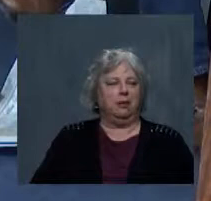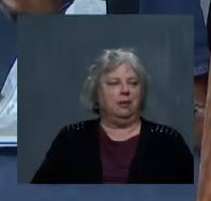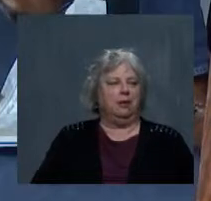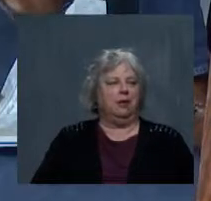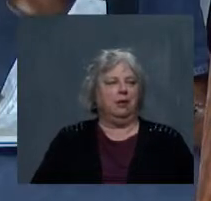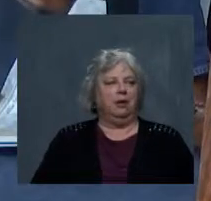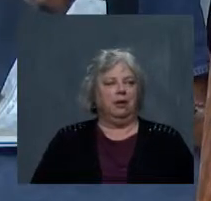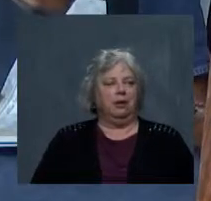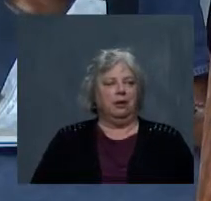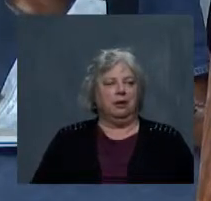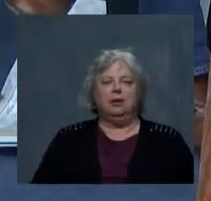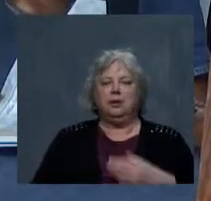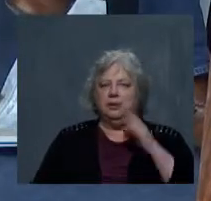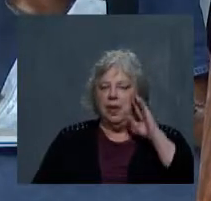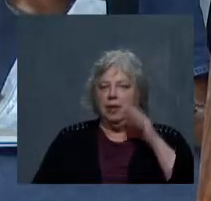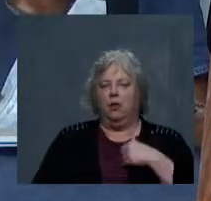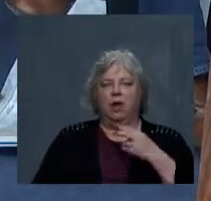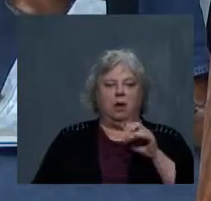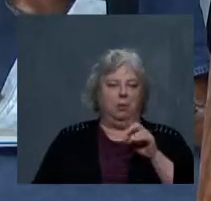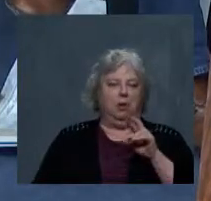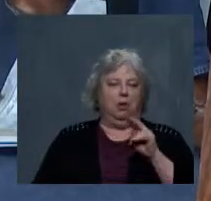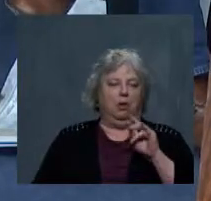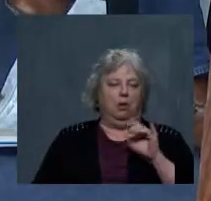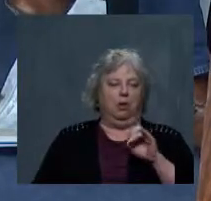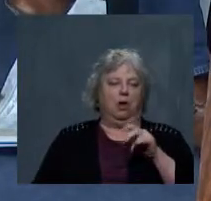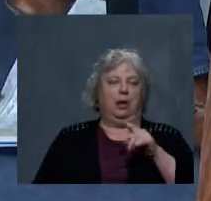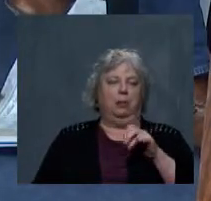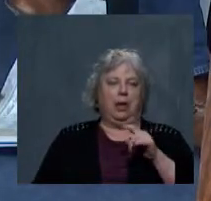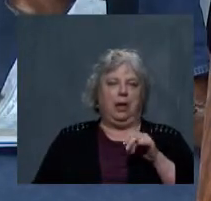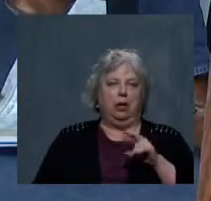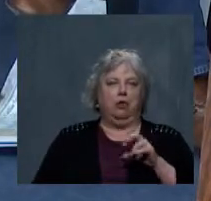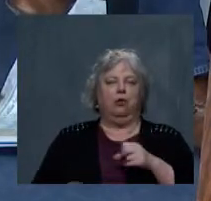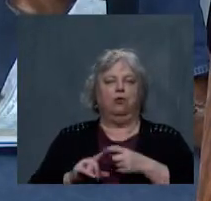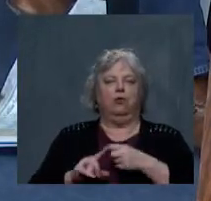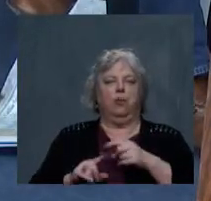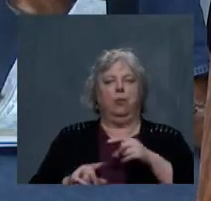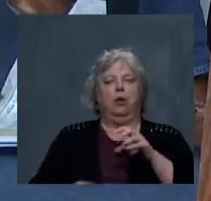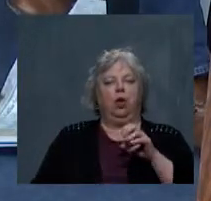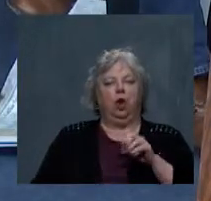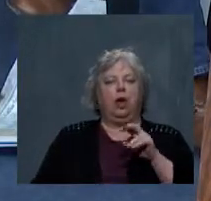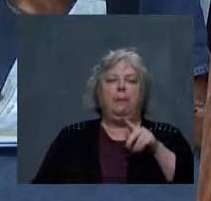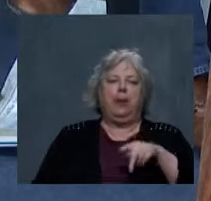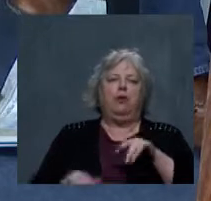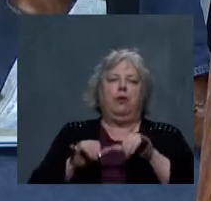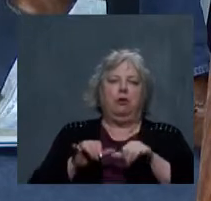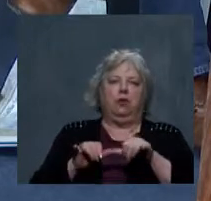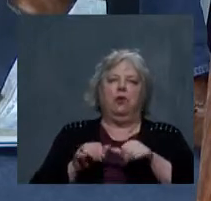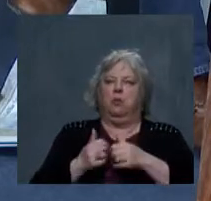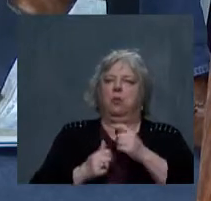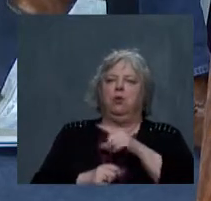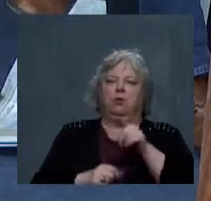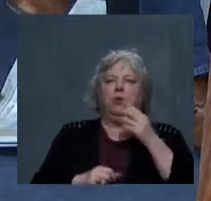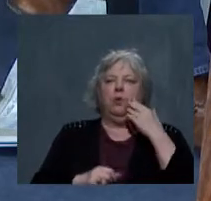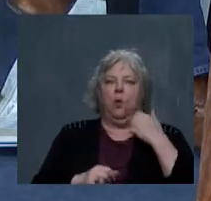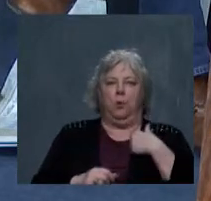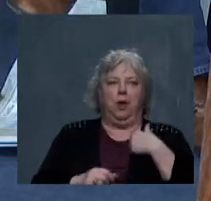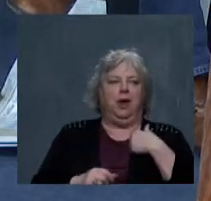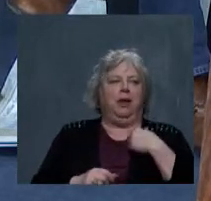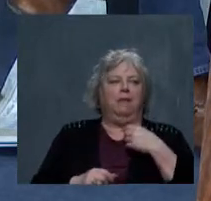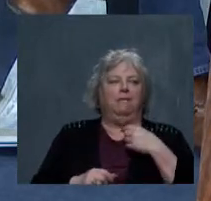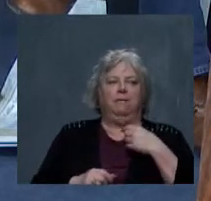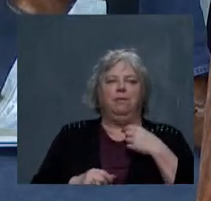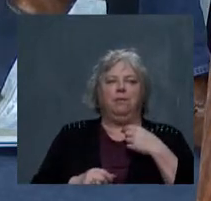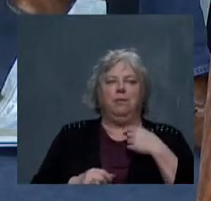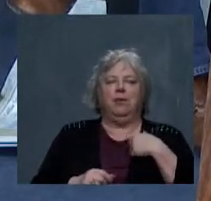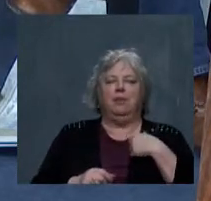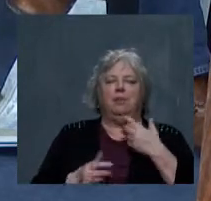Chairman Barry and Commissioners, I'm Ernie Peters of Peters Associates Engineers. Most of you know me. I've been here before. In fact, I've been in Little Rock for